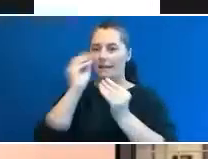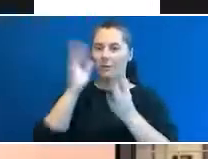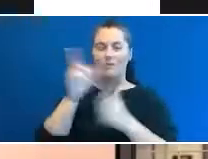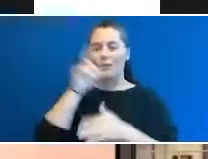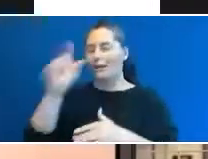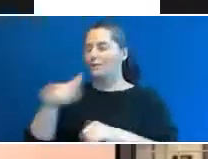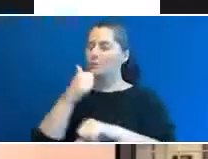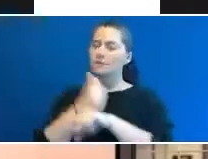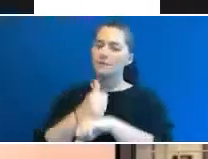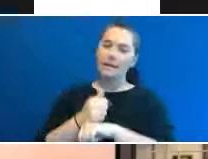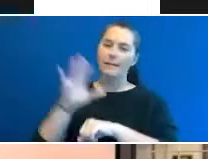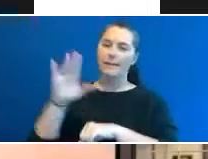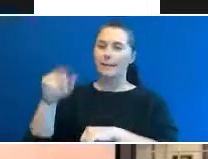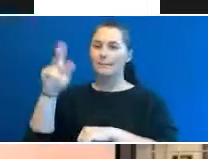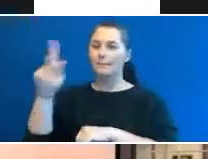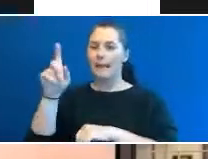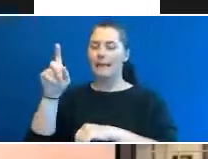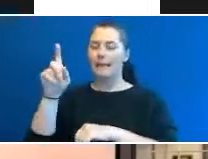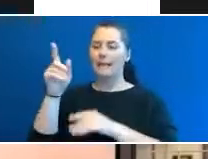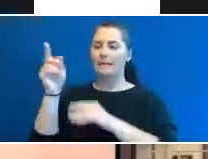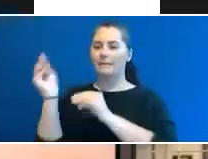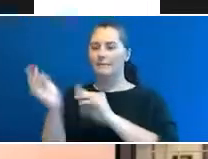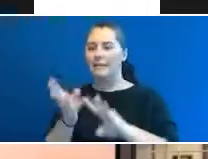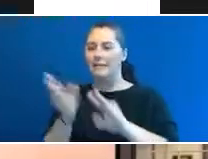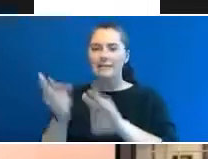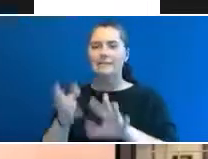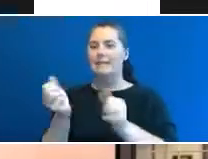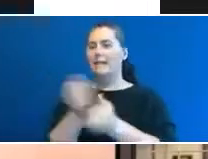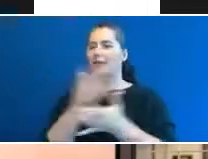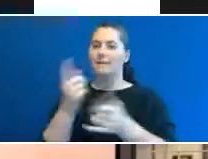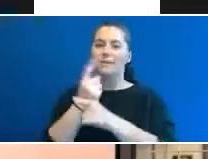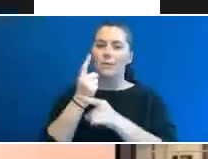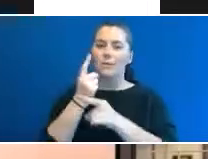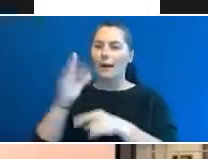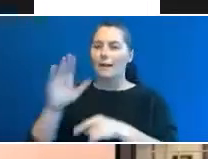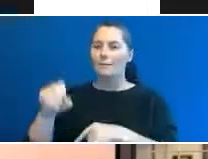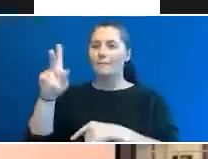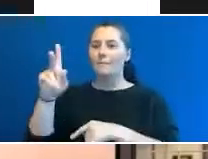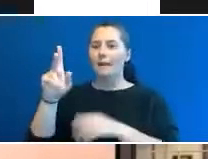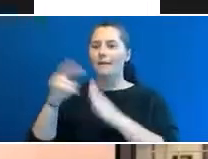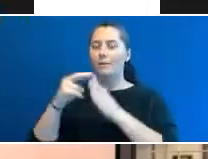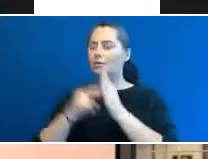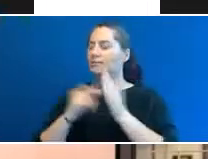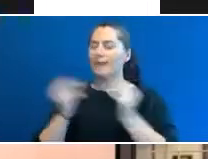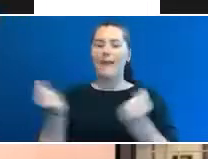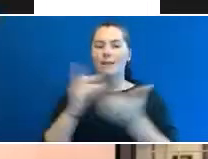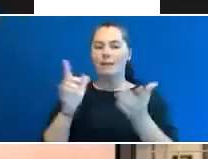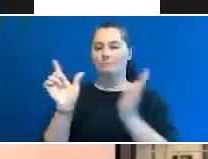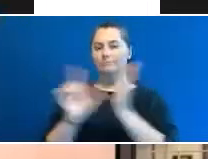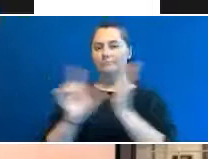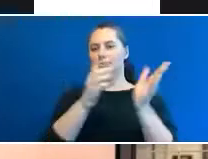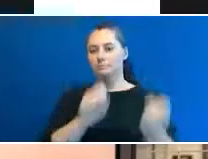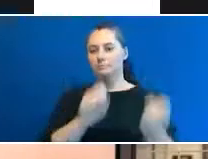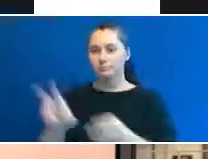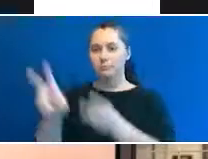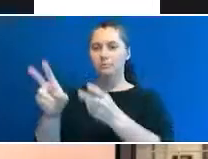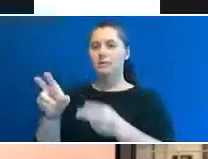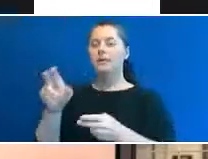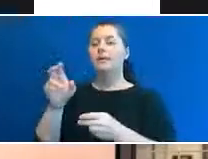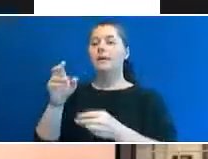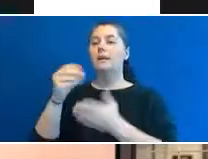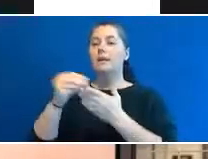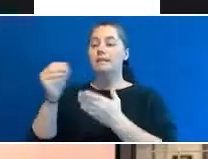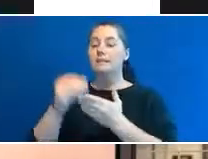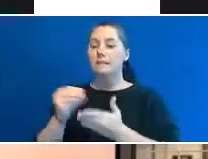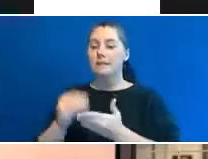bank feeds or making sure you have those right banking rules in. Everything's going to be pushed directly to that expense ledger, and you're going to know real